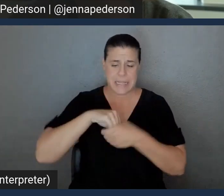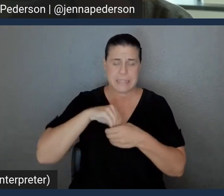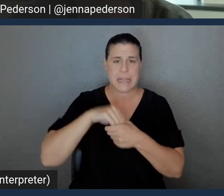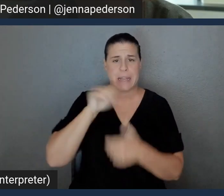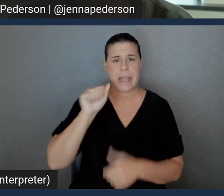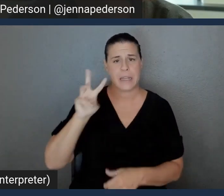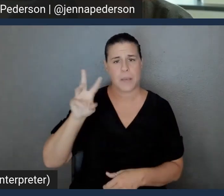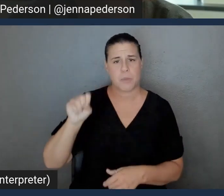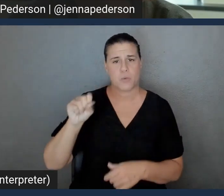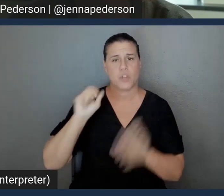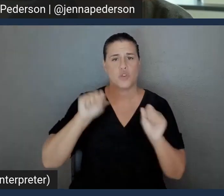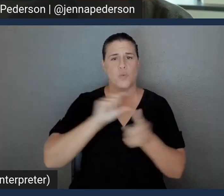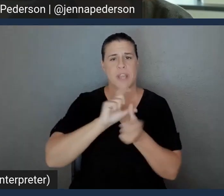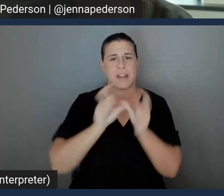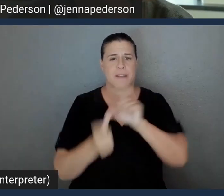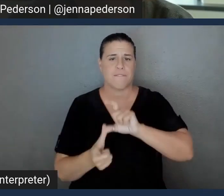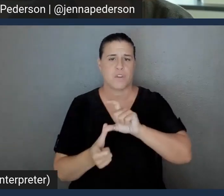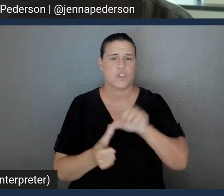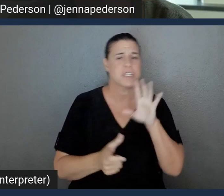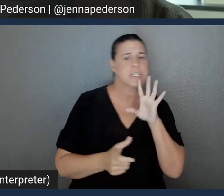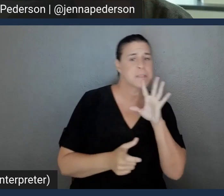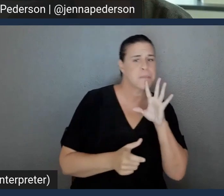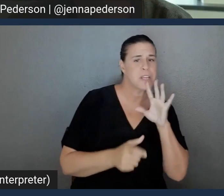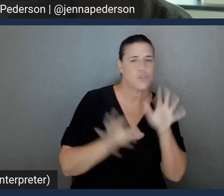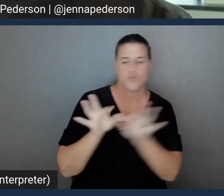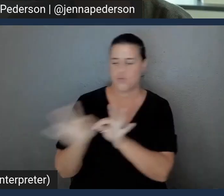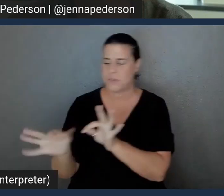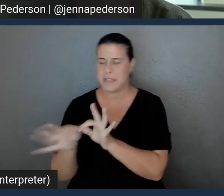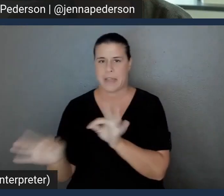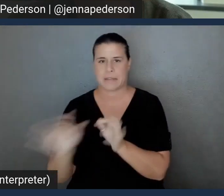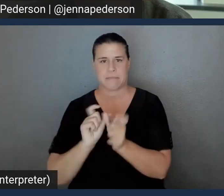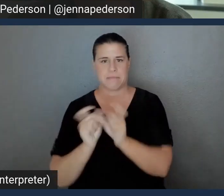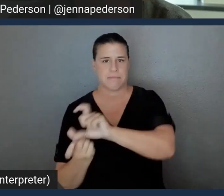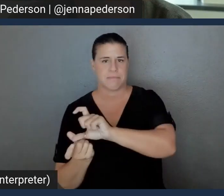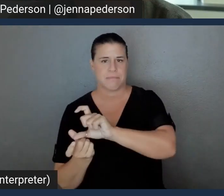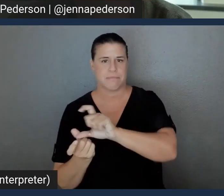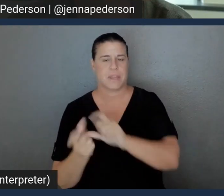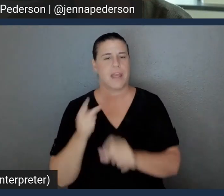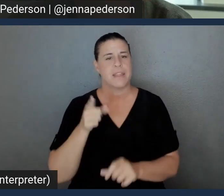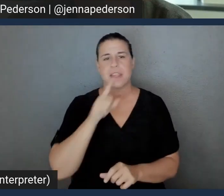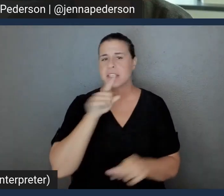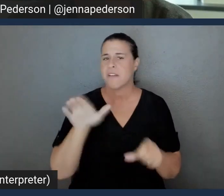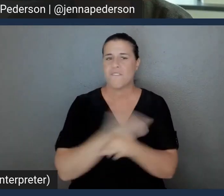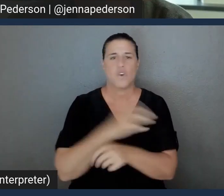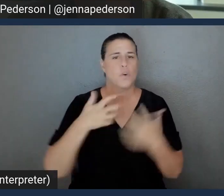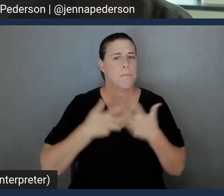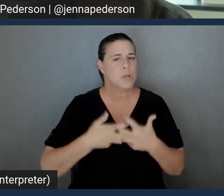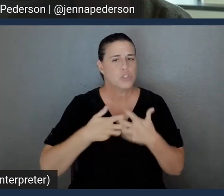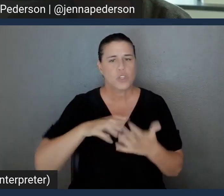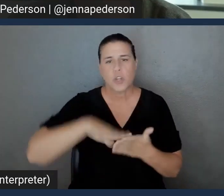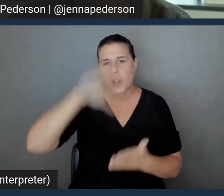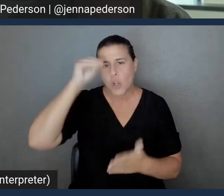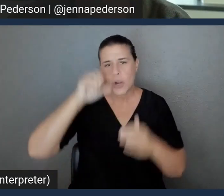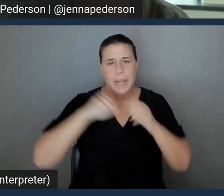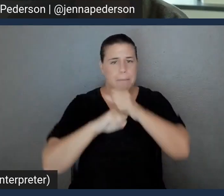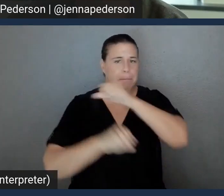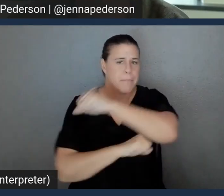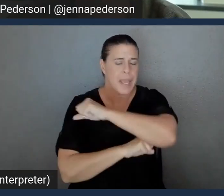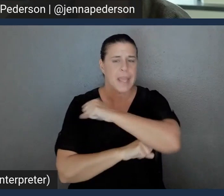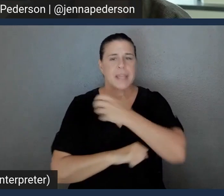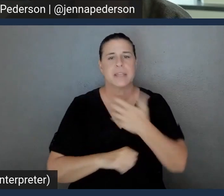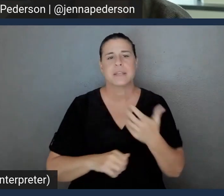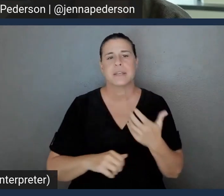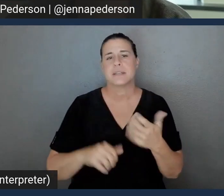you to convert speech into text, right? So this is completely machine learning based. There are these